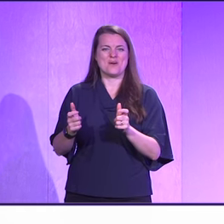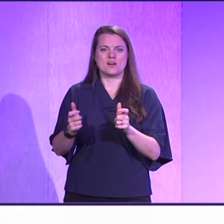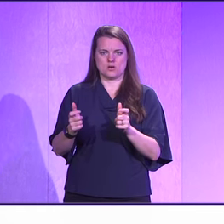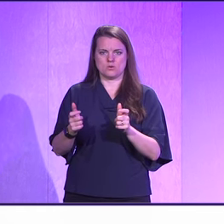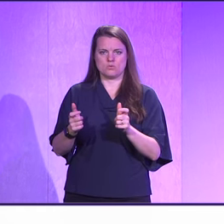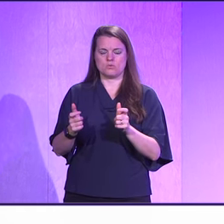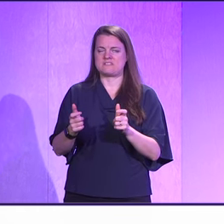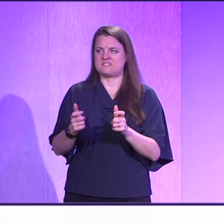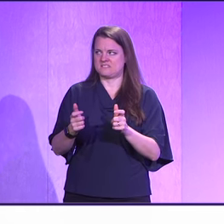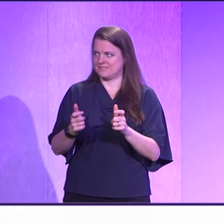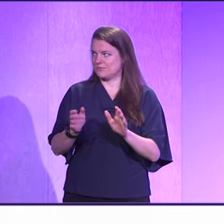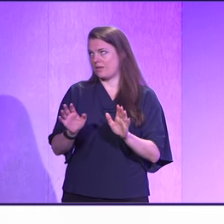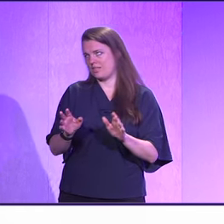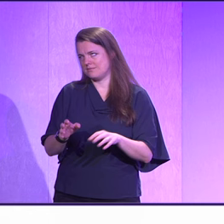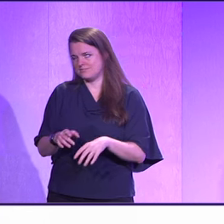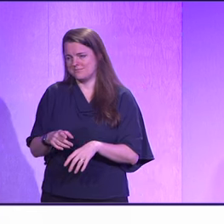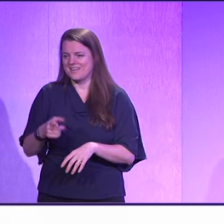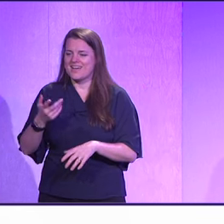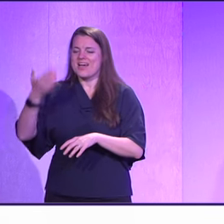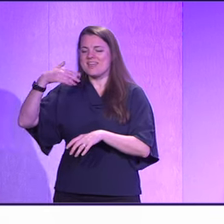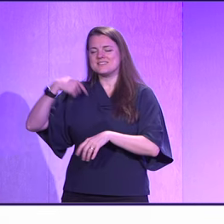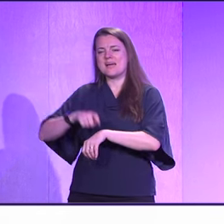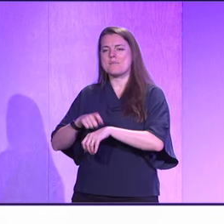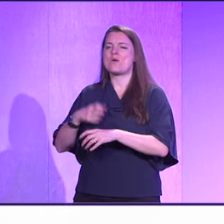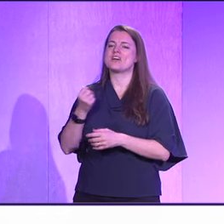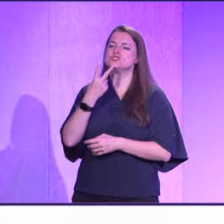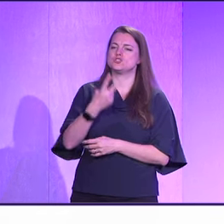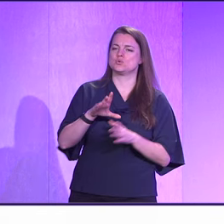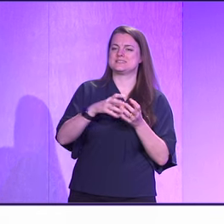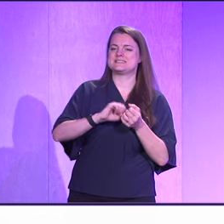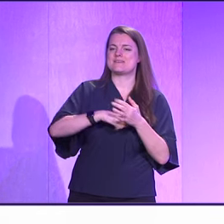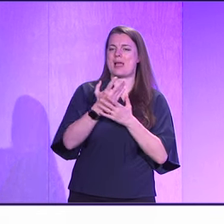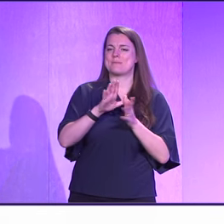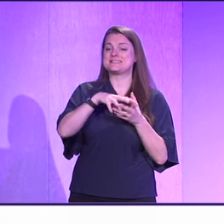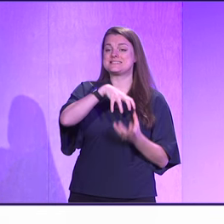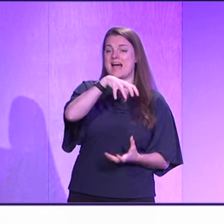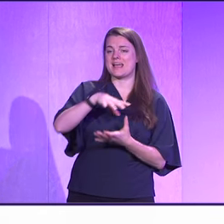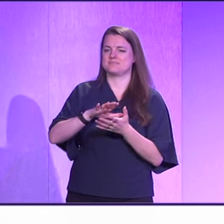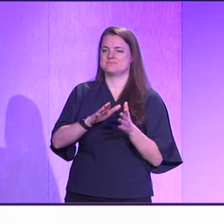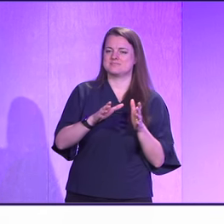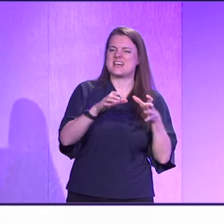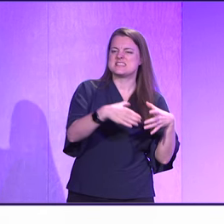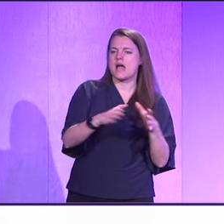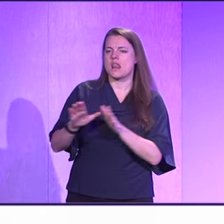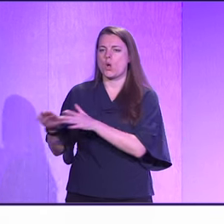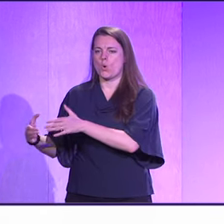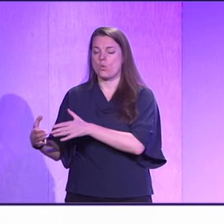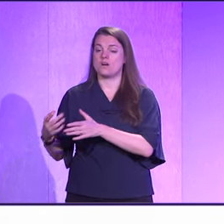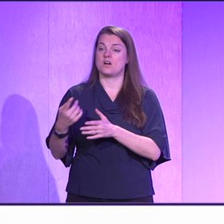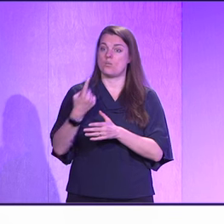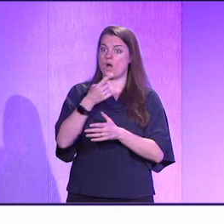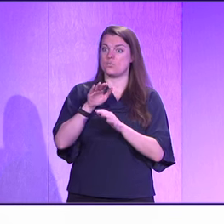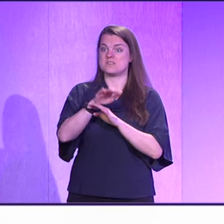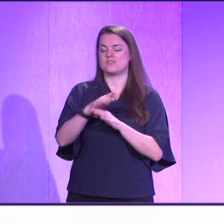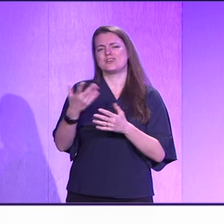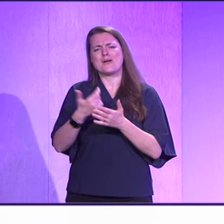when I started in the airline, there was at least two development silos and one ops silo, and some of them were external. That was a shock. Usually